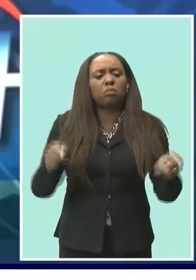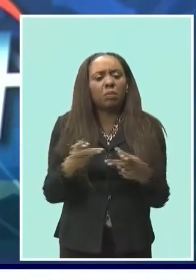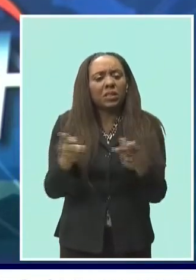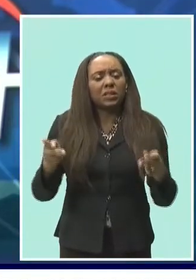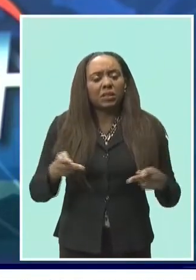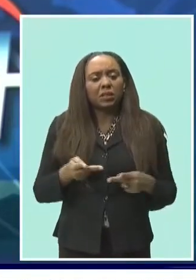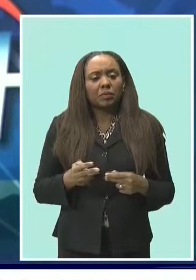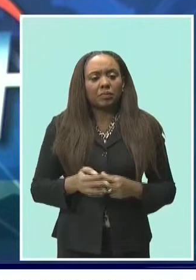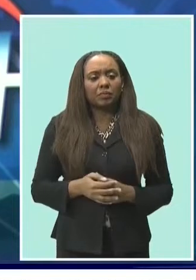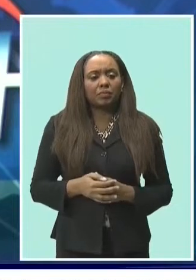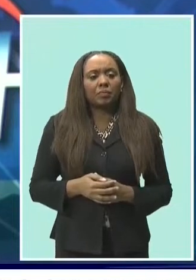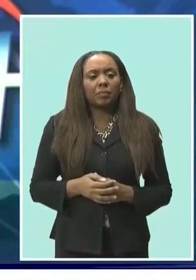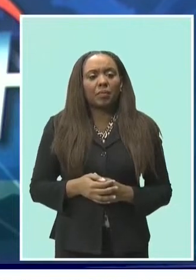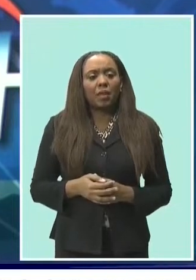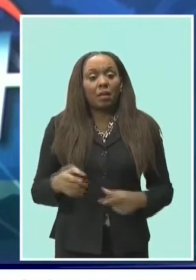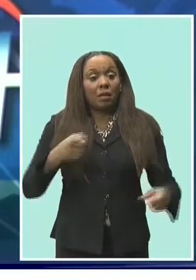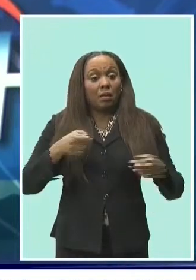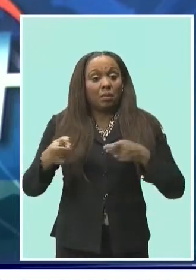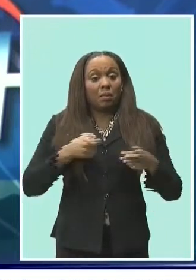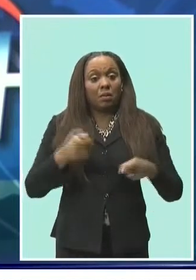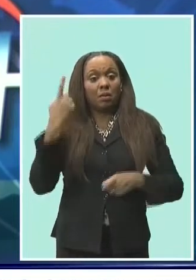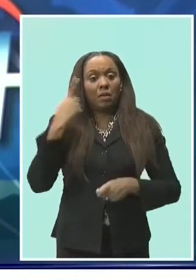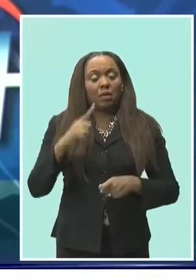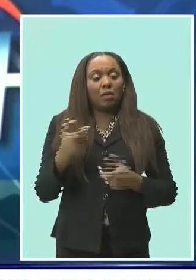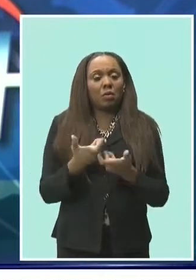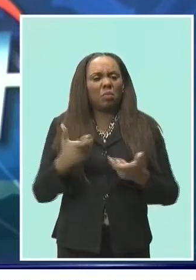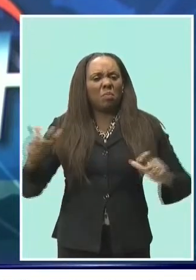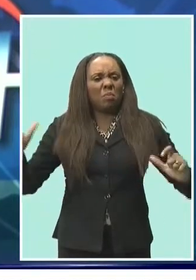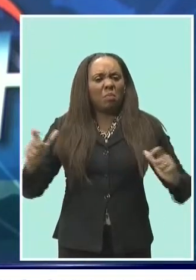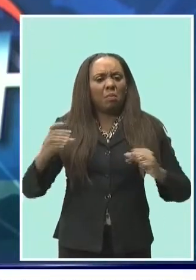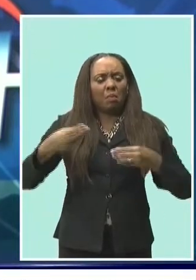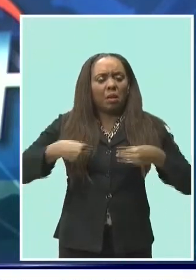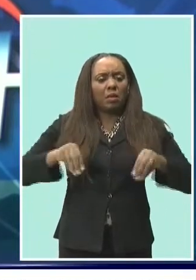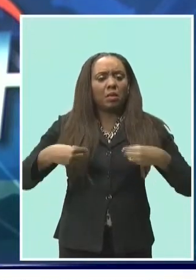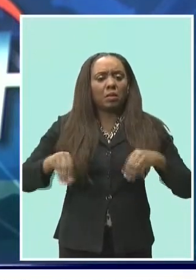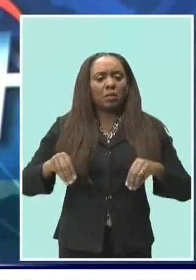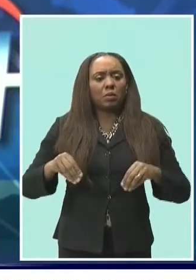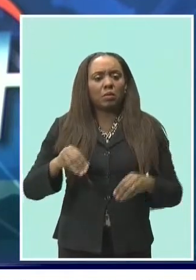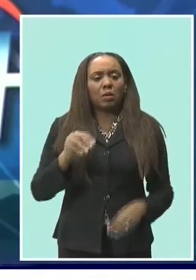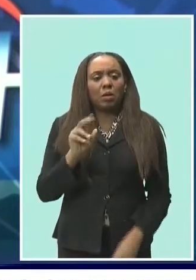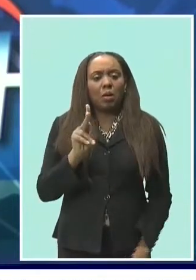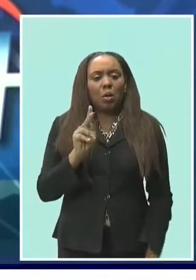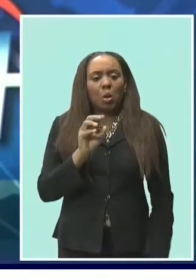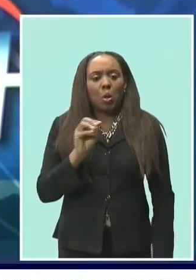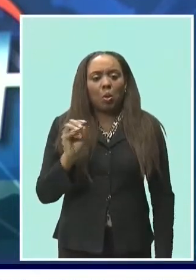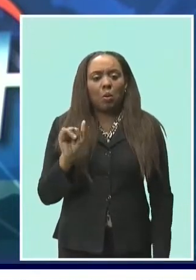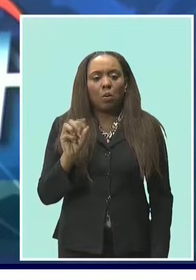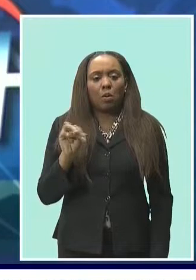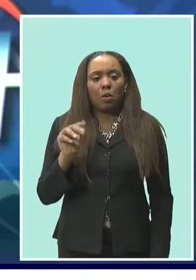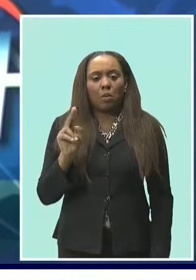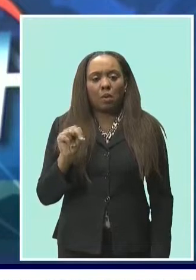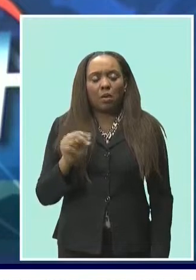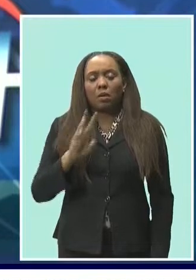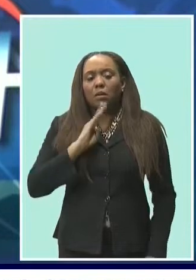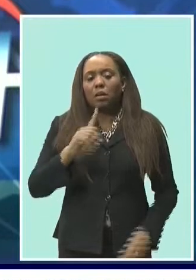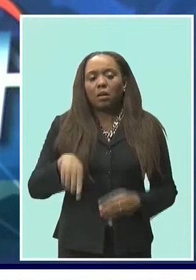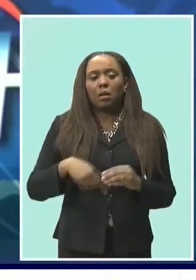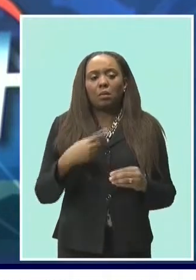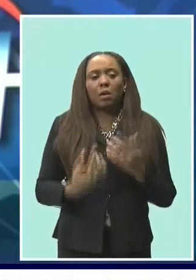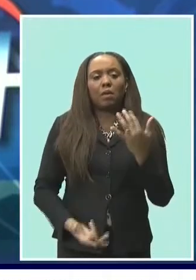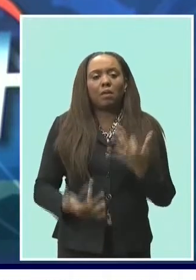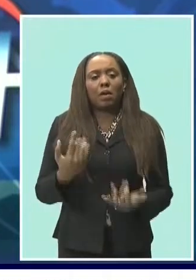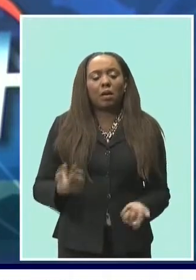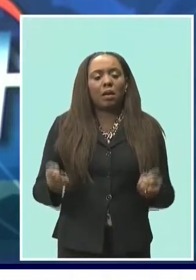of the Koyman megastore, still under construction at Candle Hill Christchurch, has commented on a fire that occurred at the work site